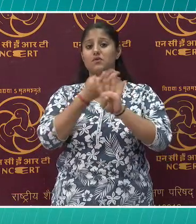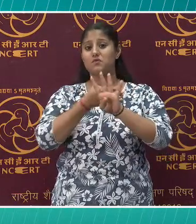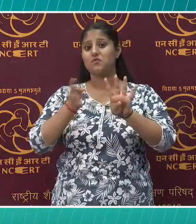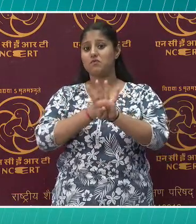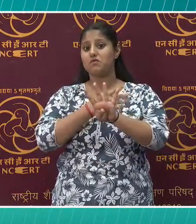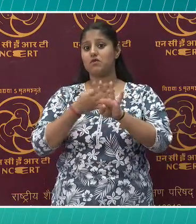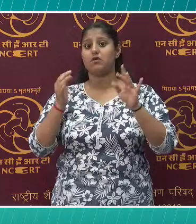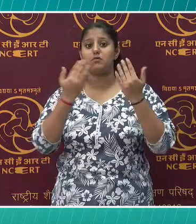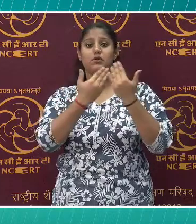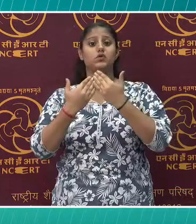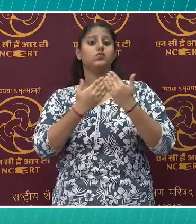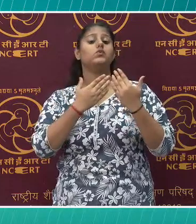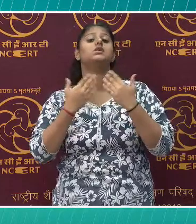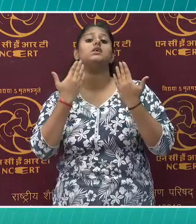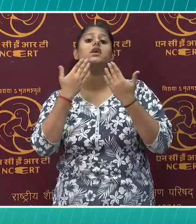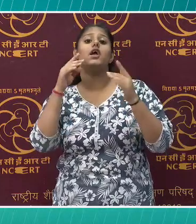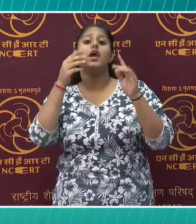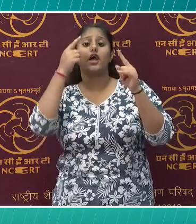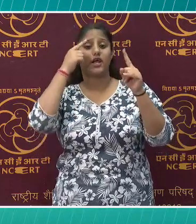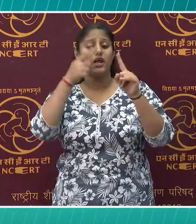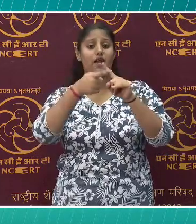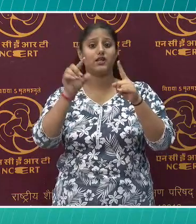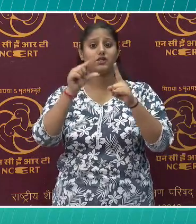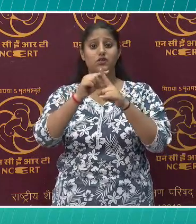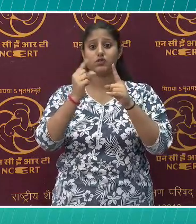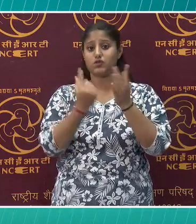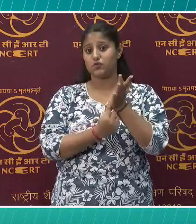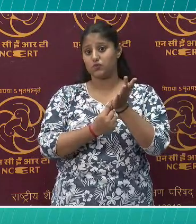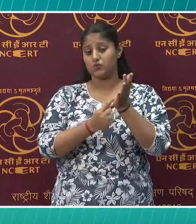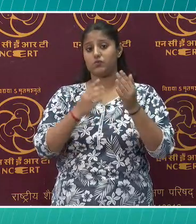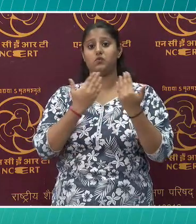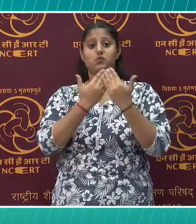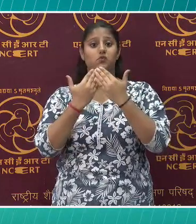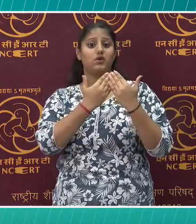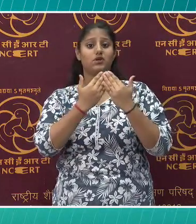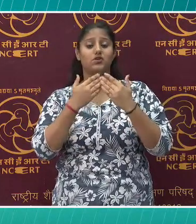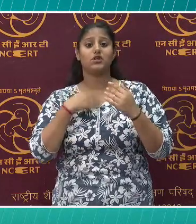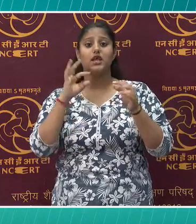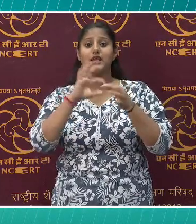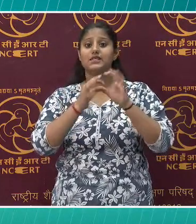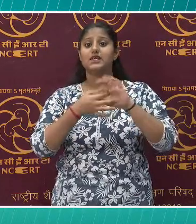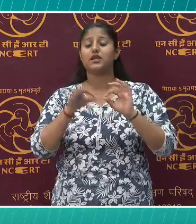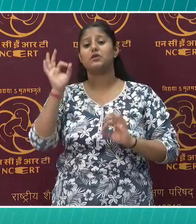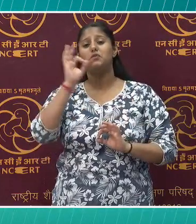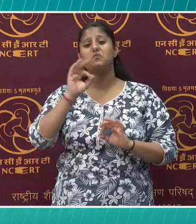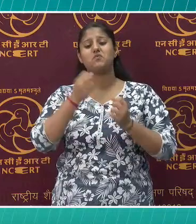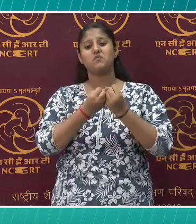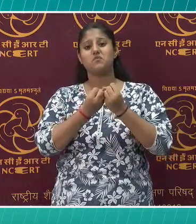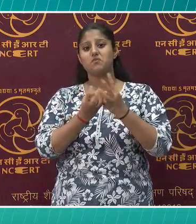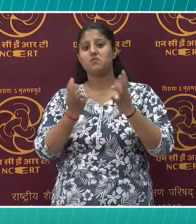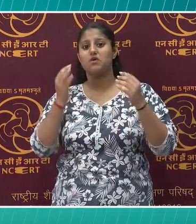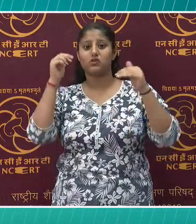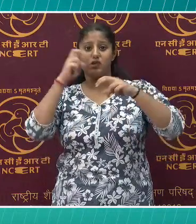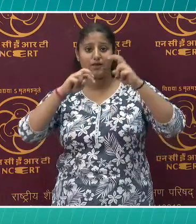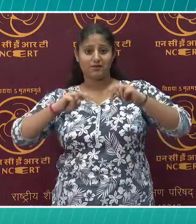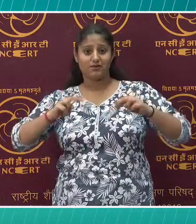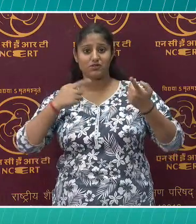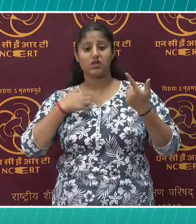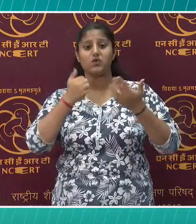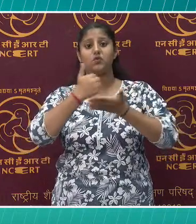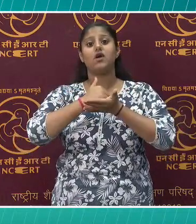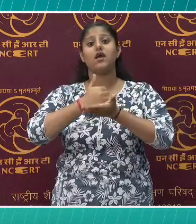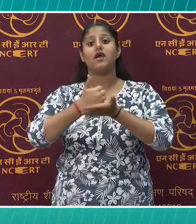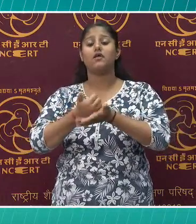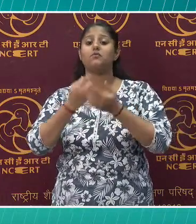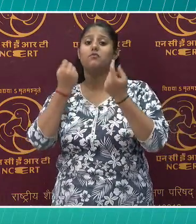us understand, and NCERT has also done a lot of research all these years to help